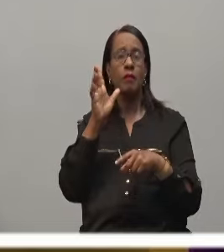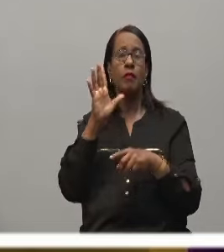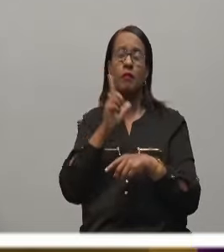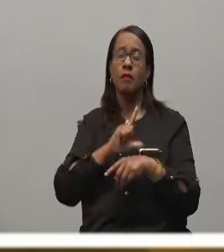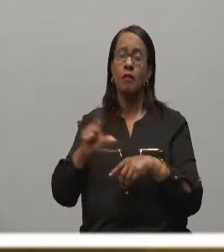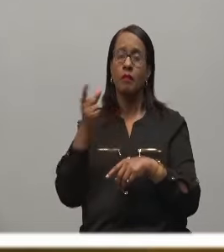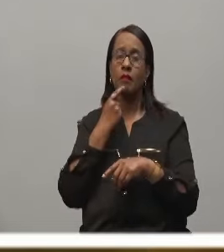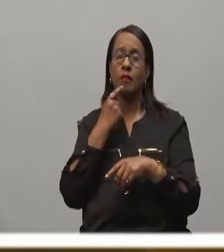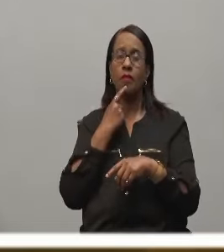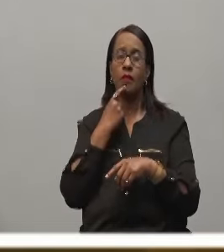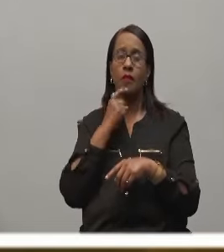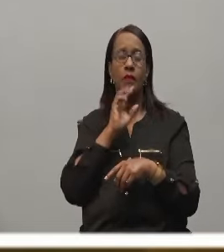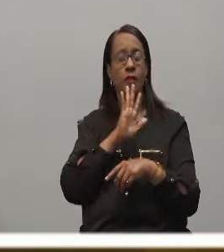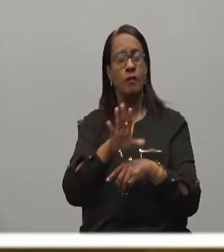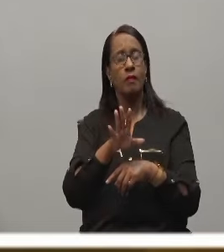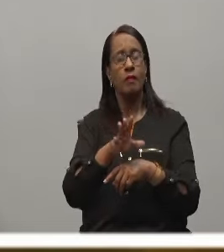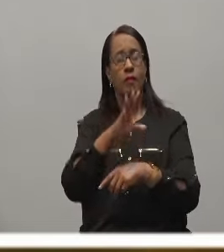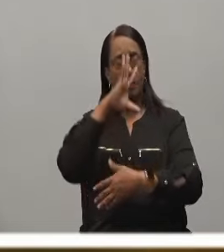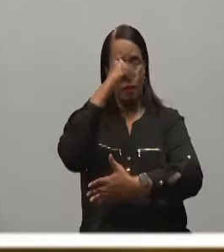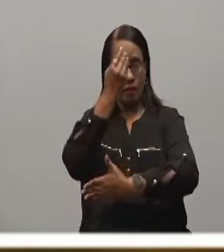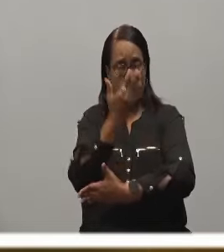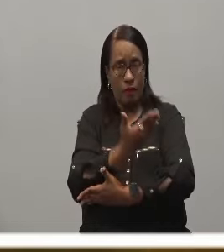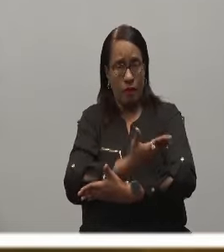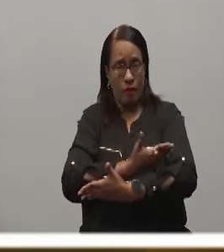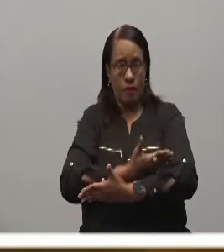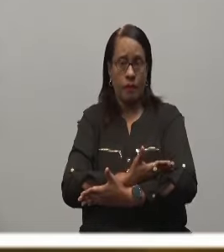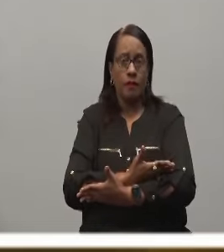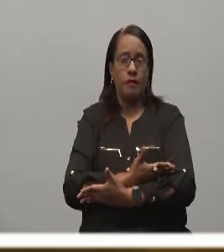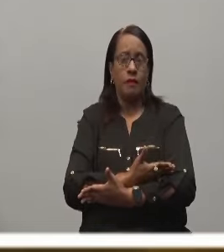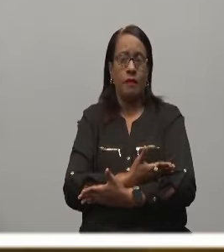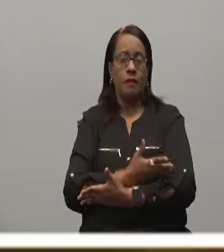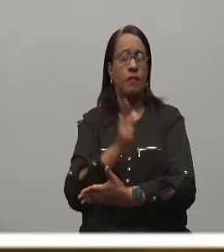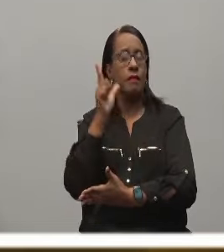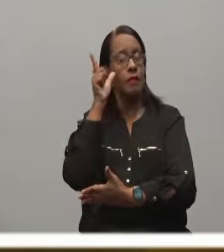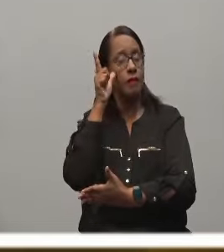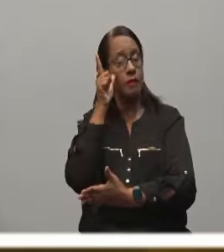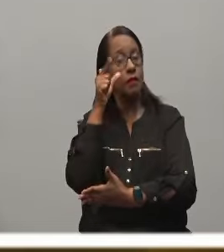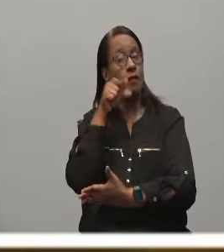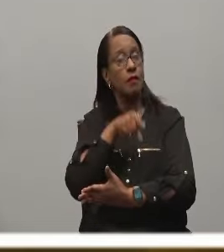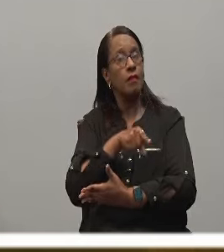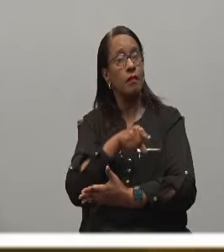we hear is the Spirit drove Jesus out into the wilderness.